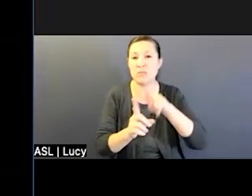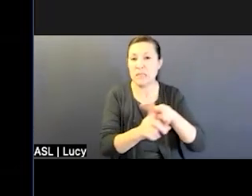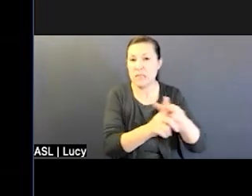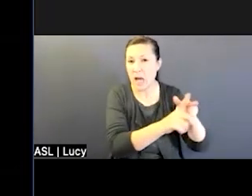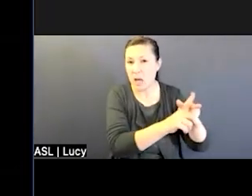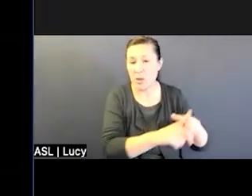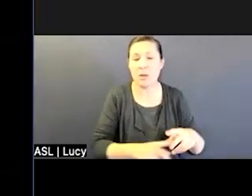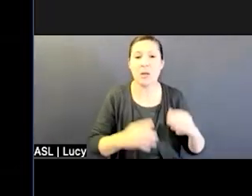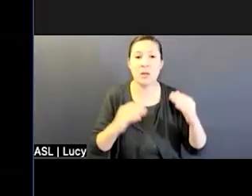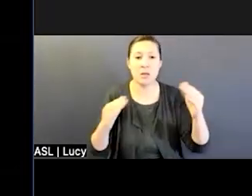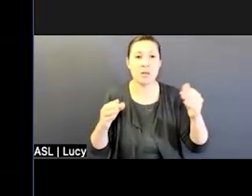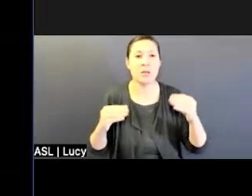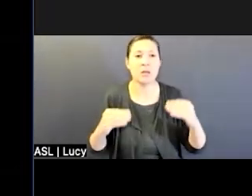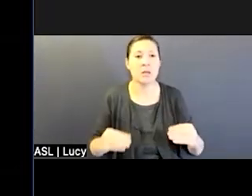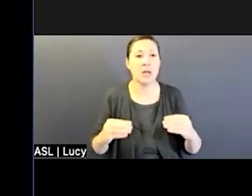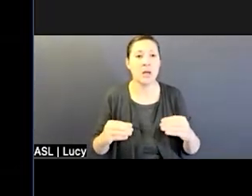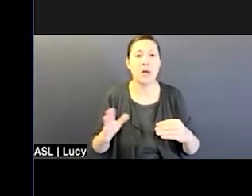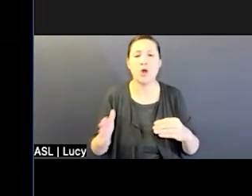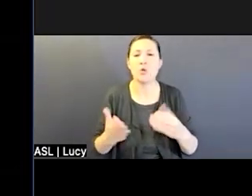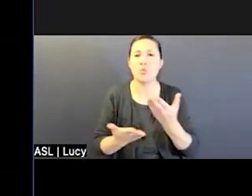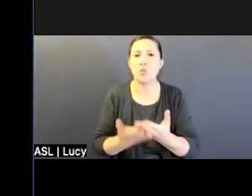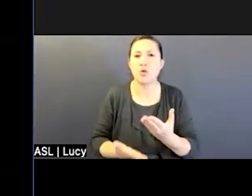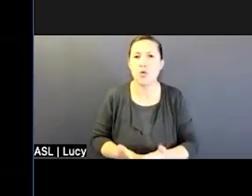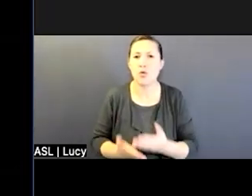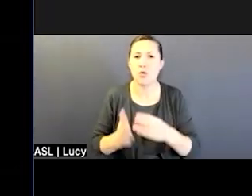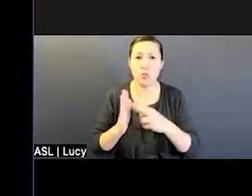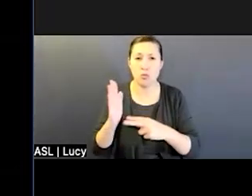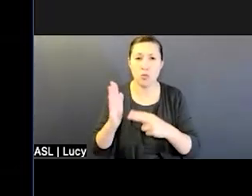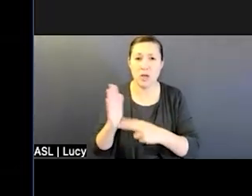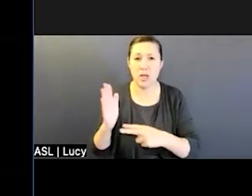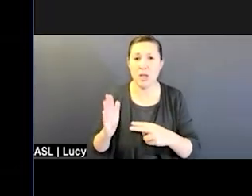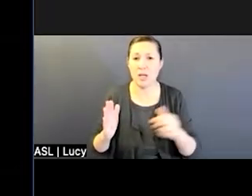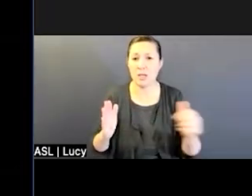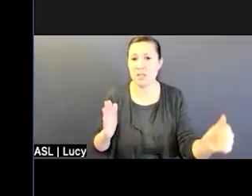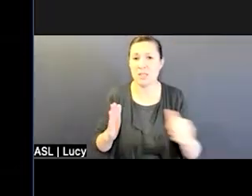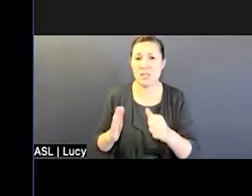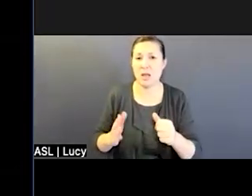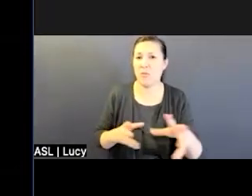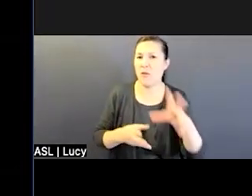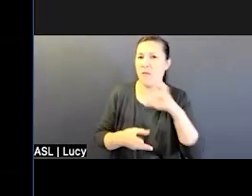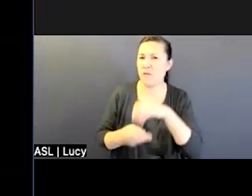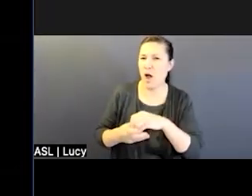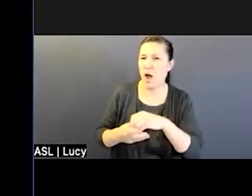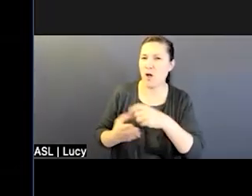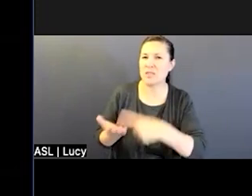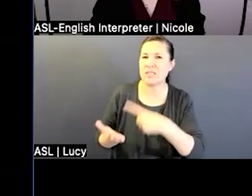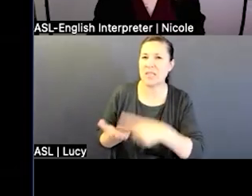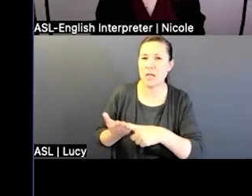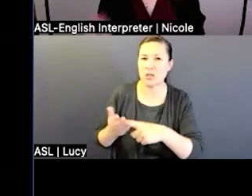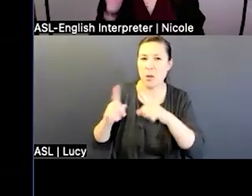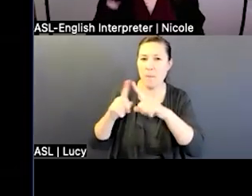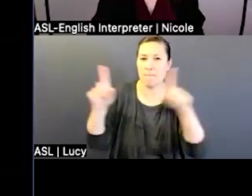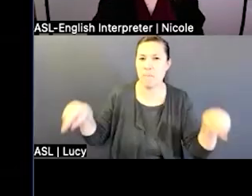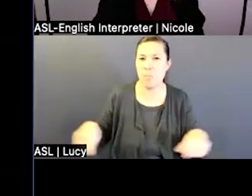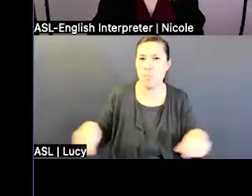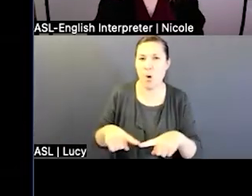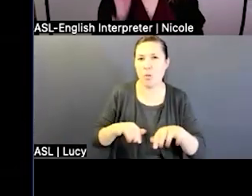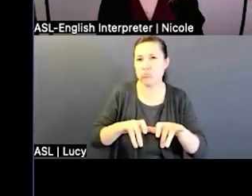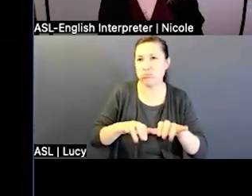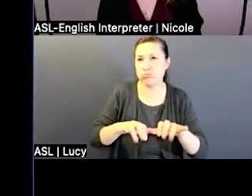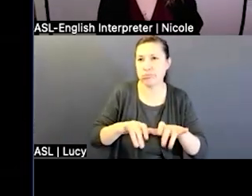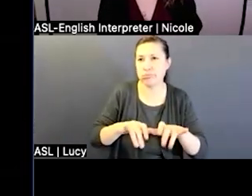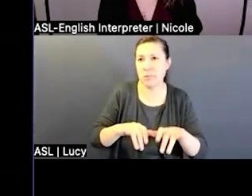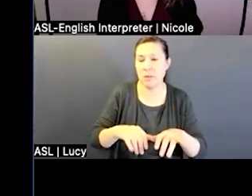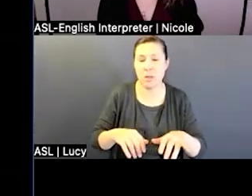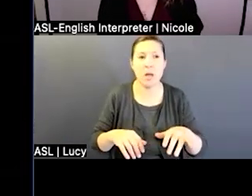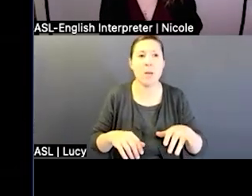you did the reading by participating on the discussion post. But I've been learning that not